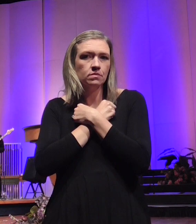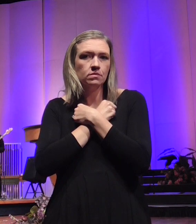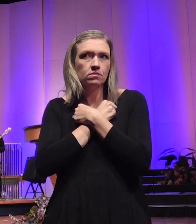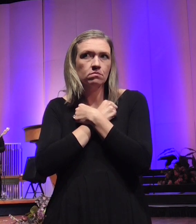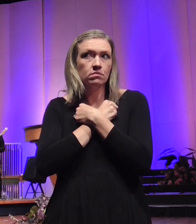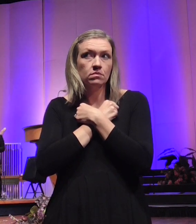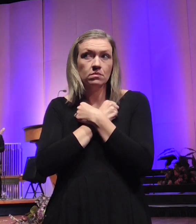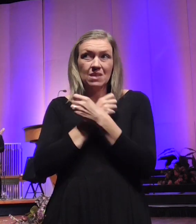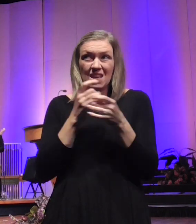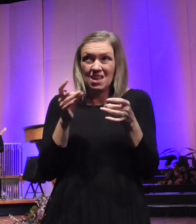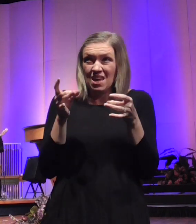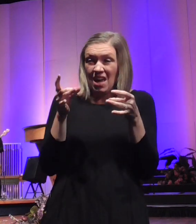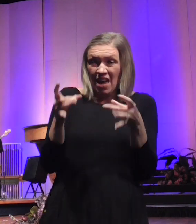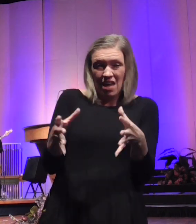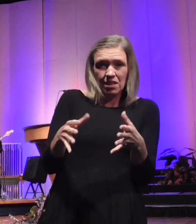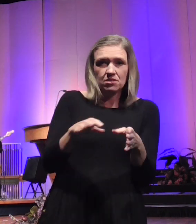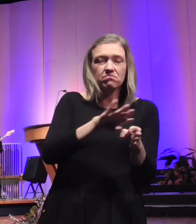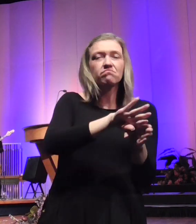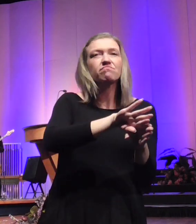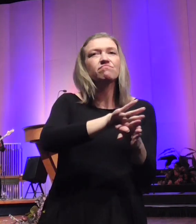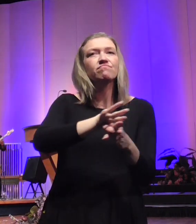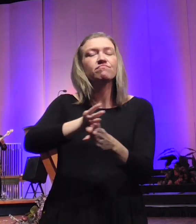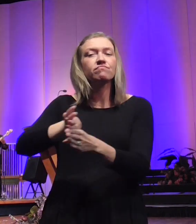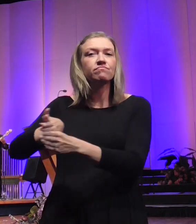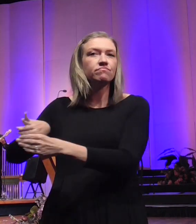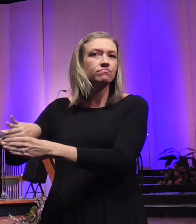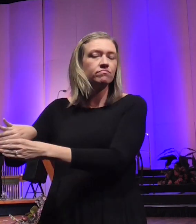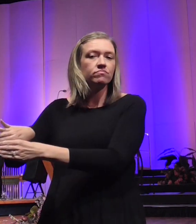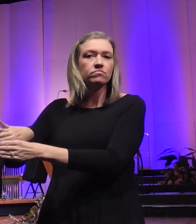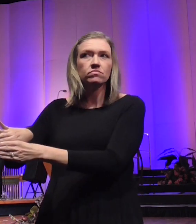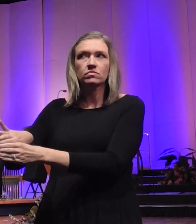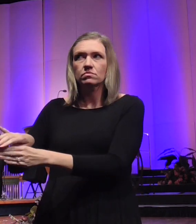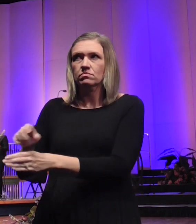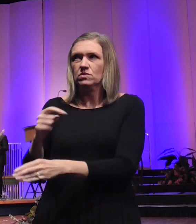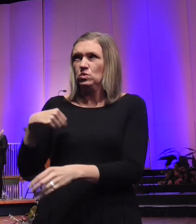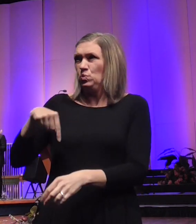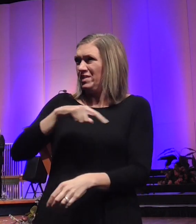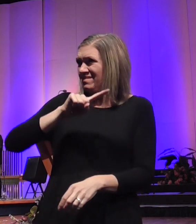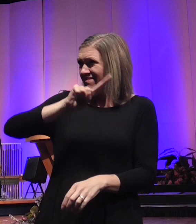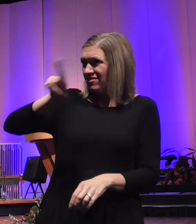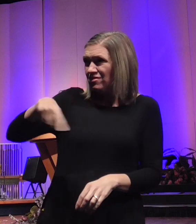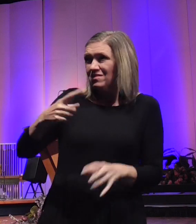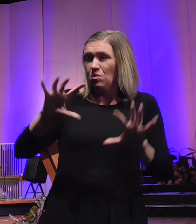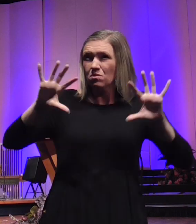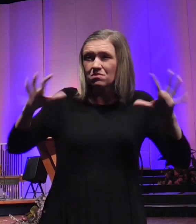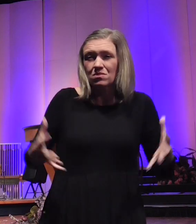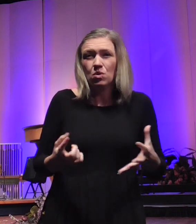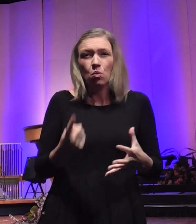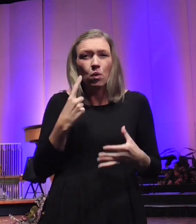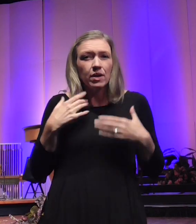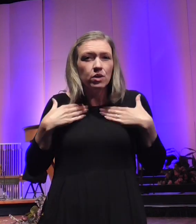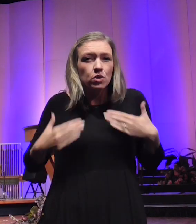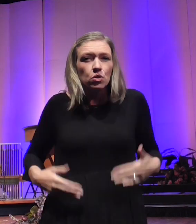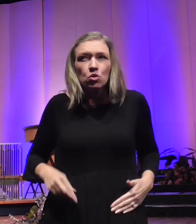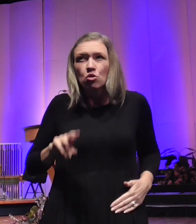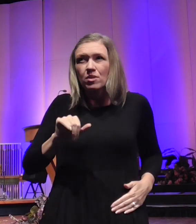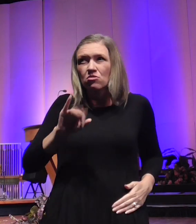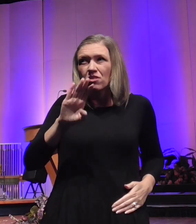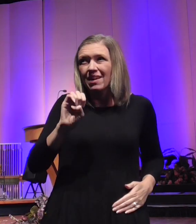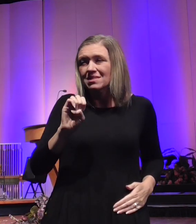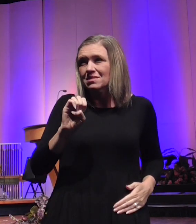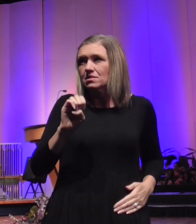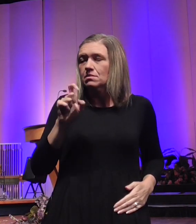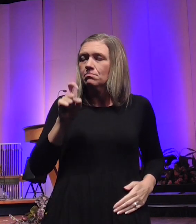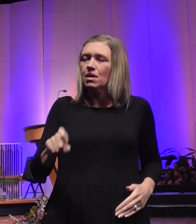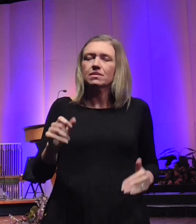There's no room for hate, 'cause we are just one human race. We